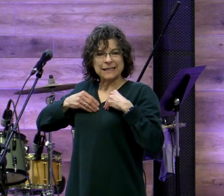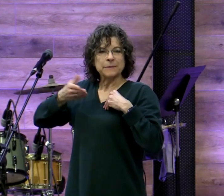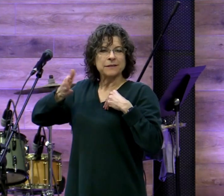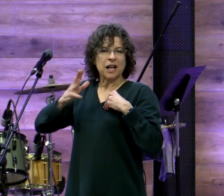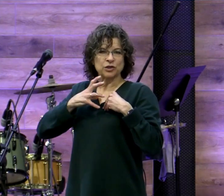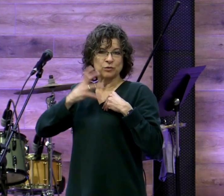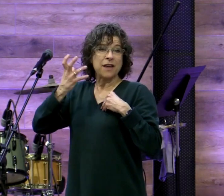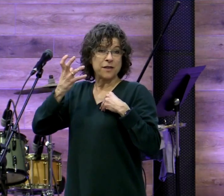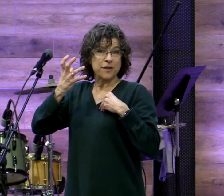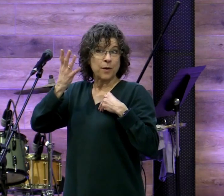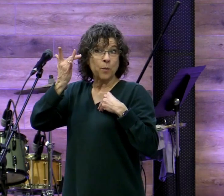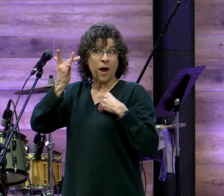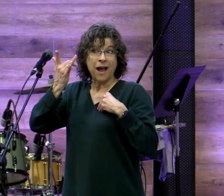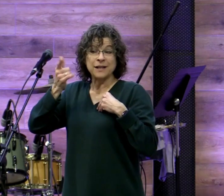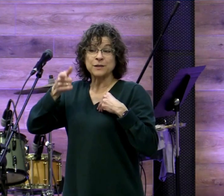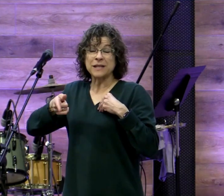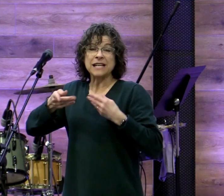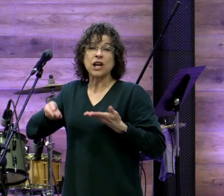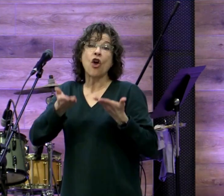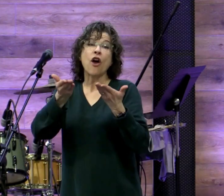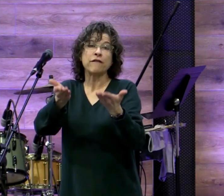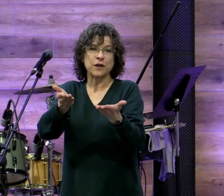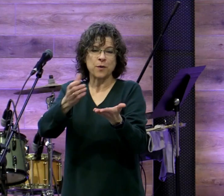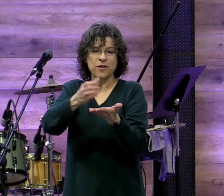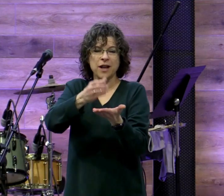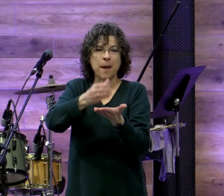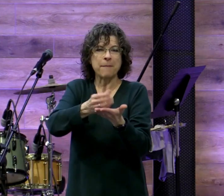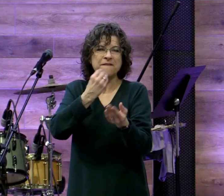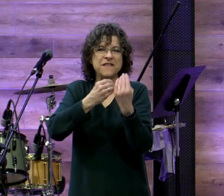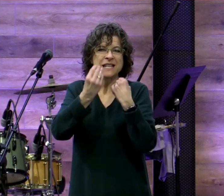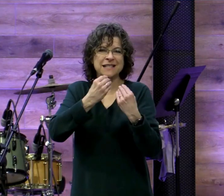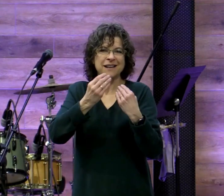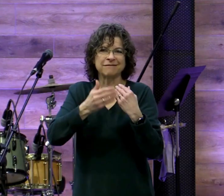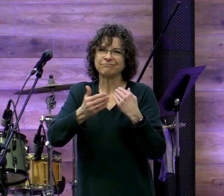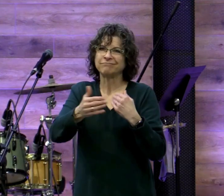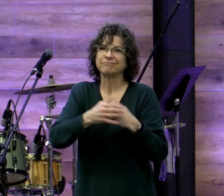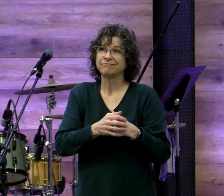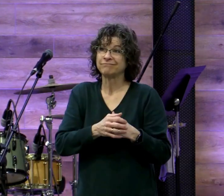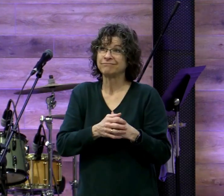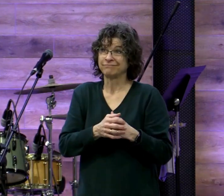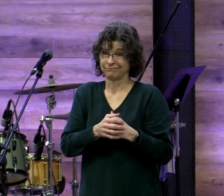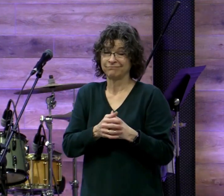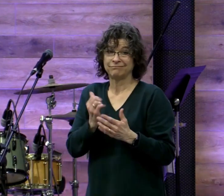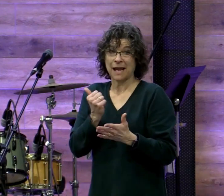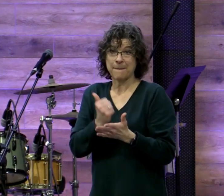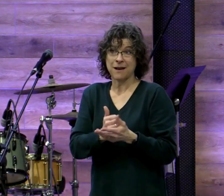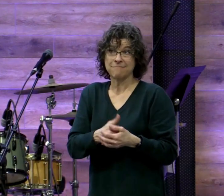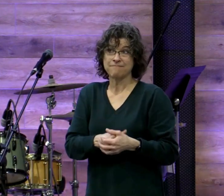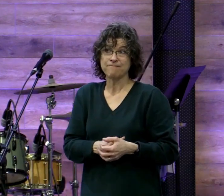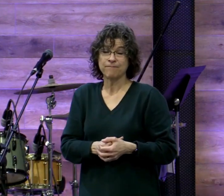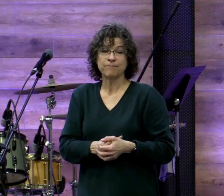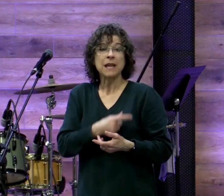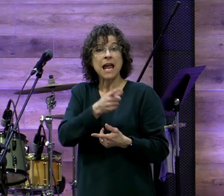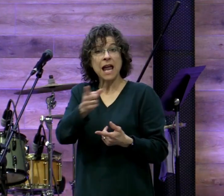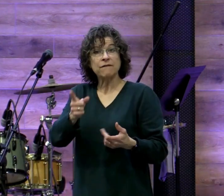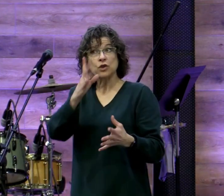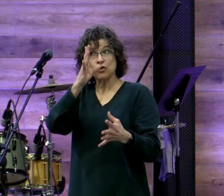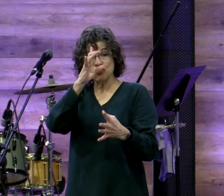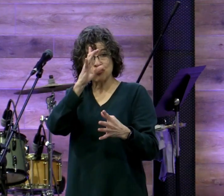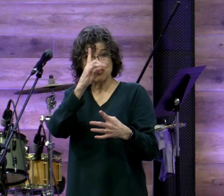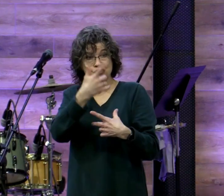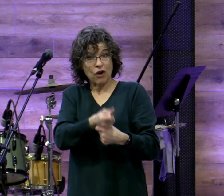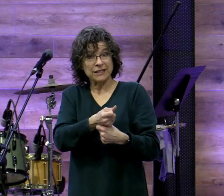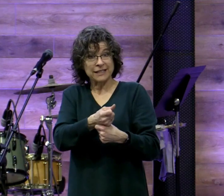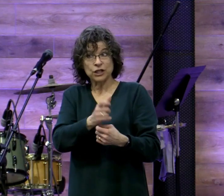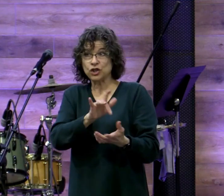feasting. Amen? Three questions to ponder. First, have you put your faith and trust in Jesus today? Have